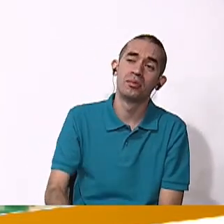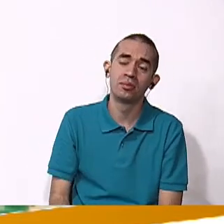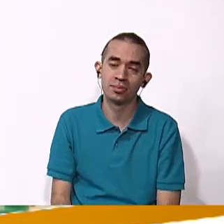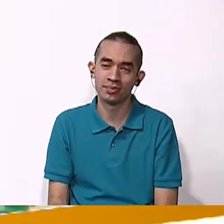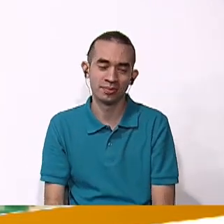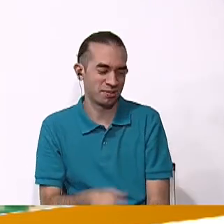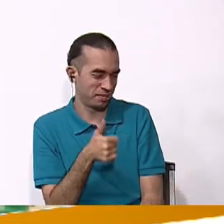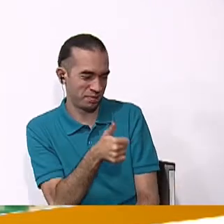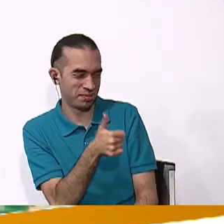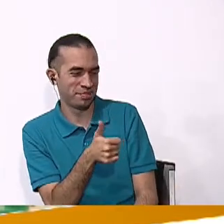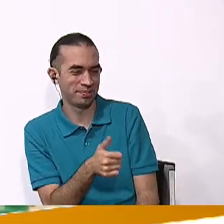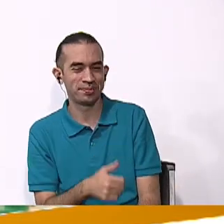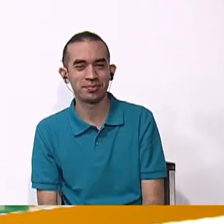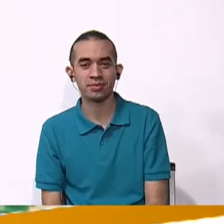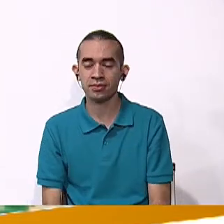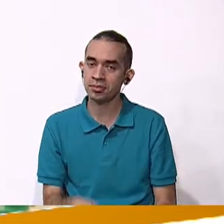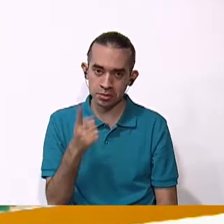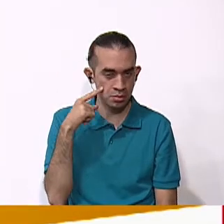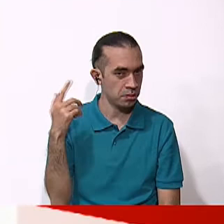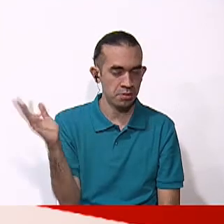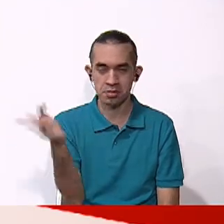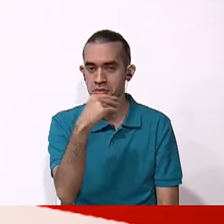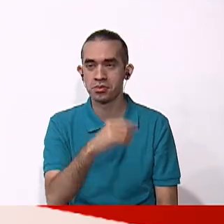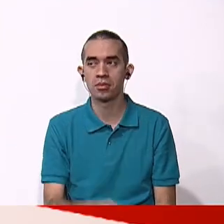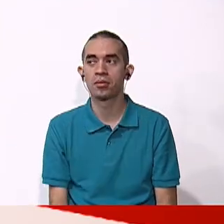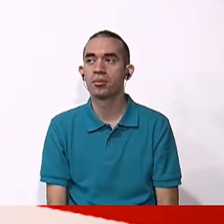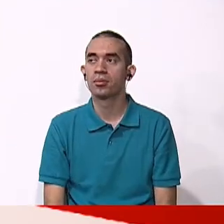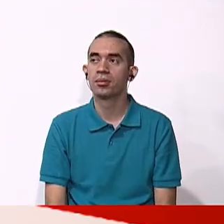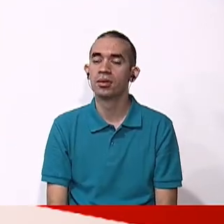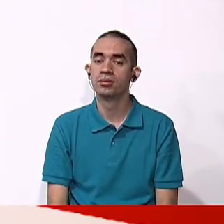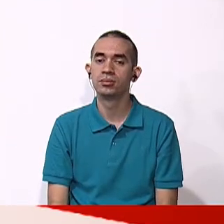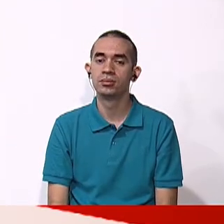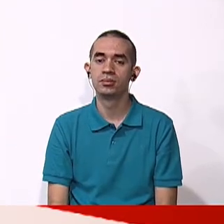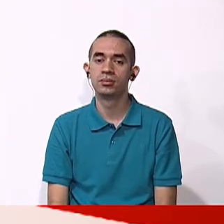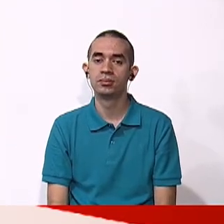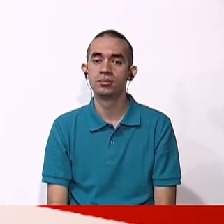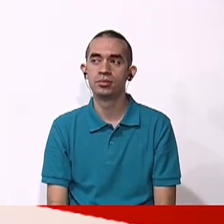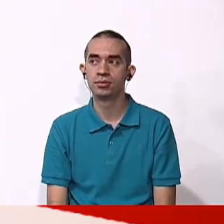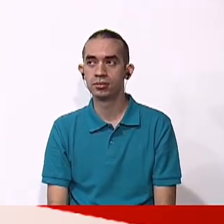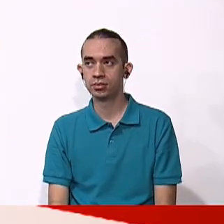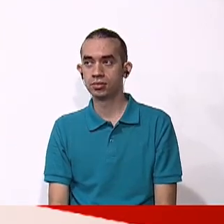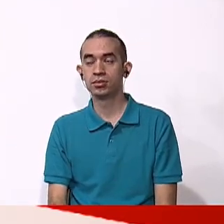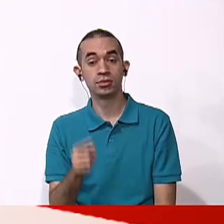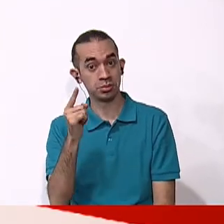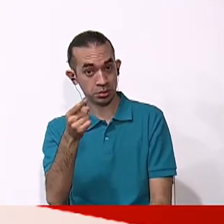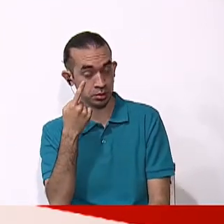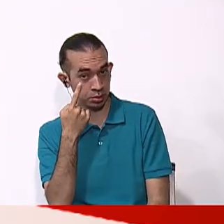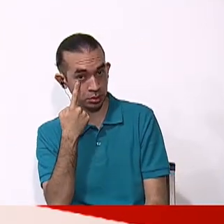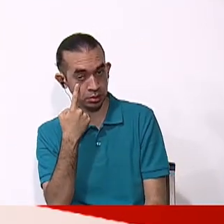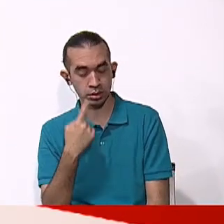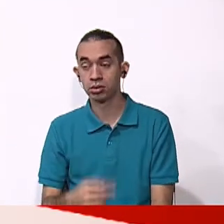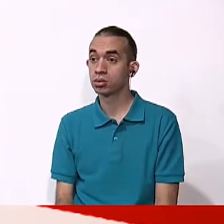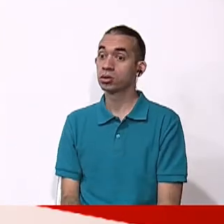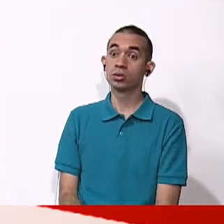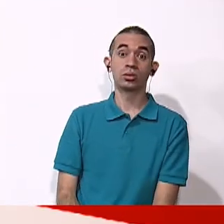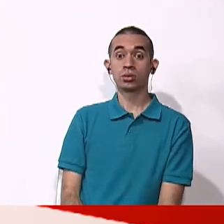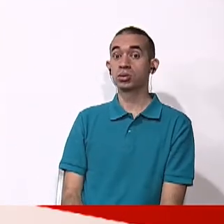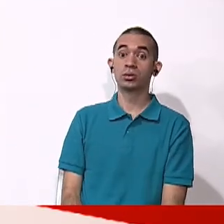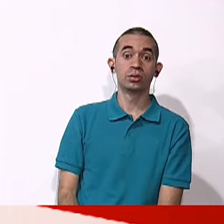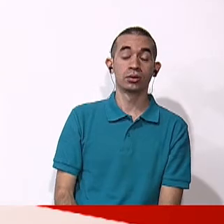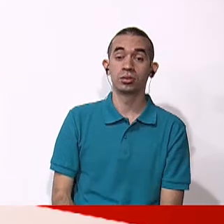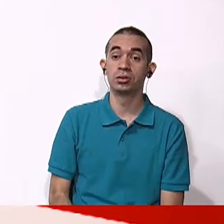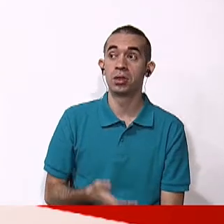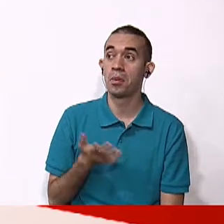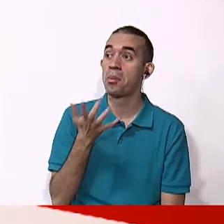Very good, Jack. Let's see what we have. Ah, look, that's my